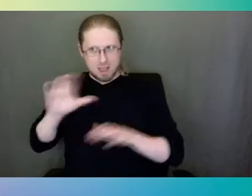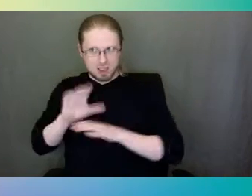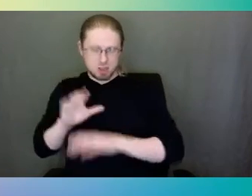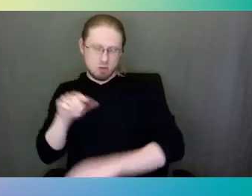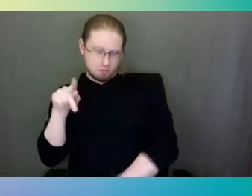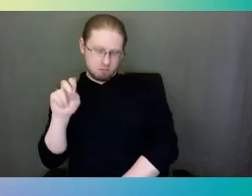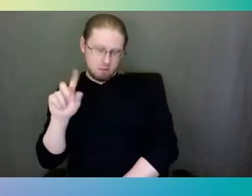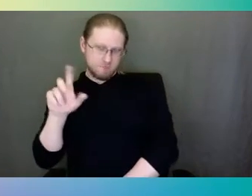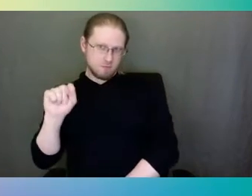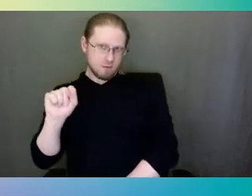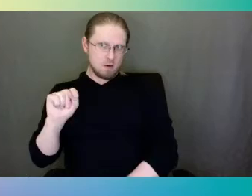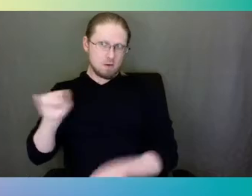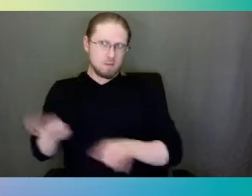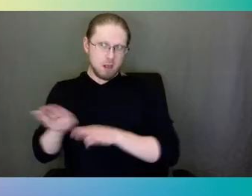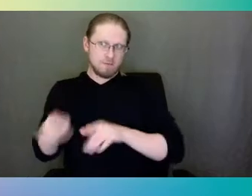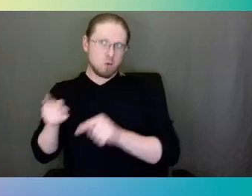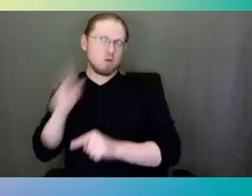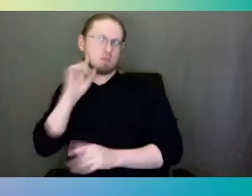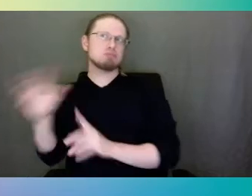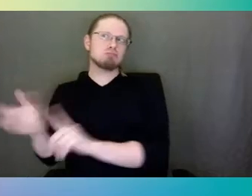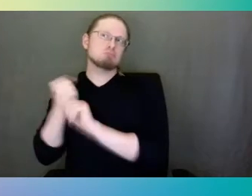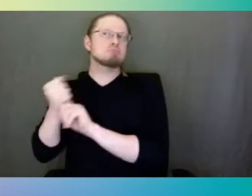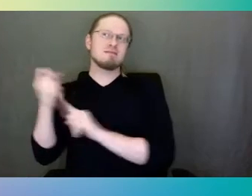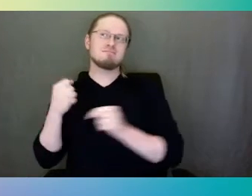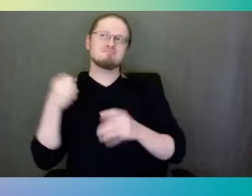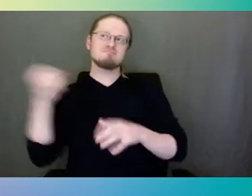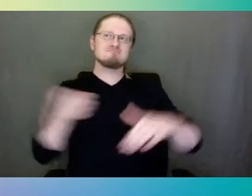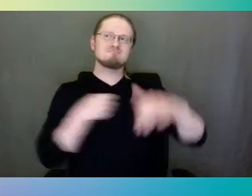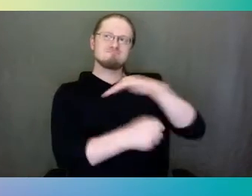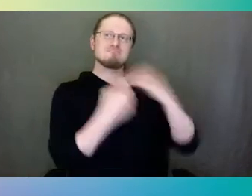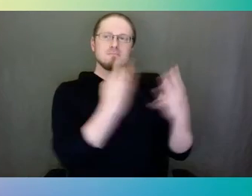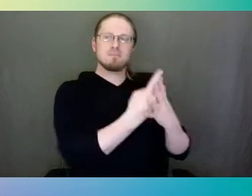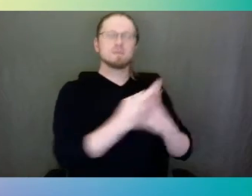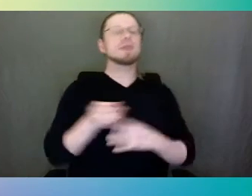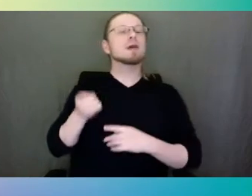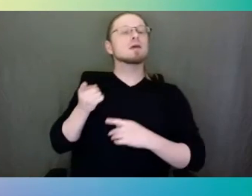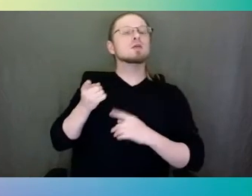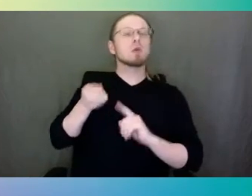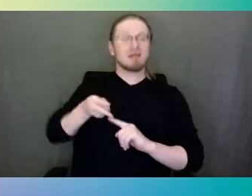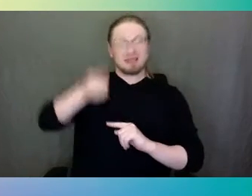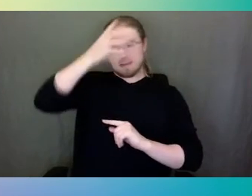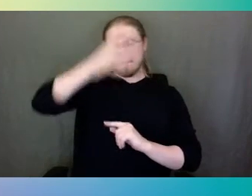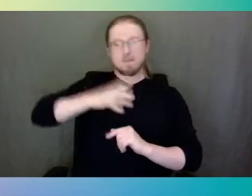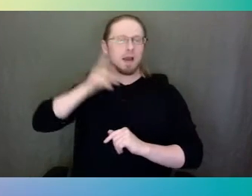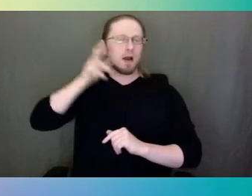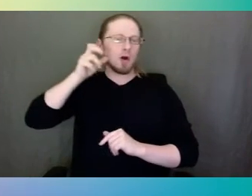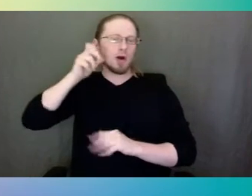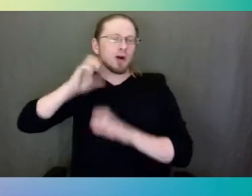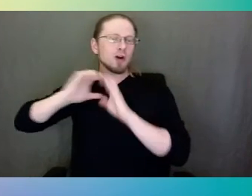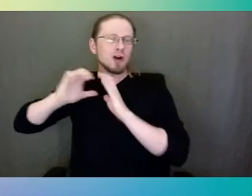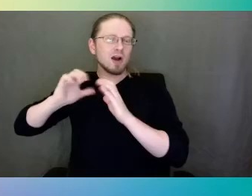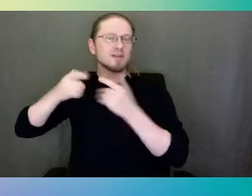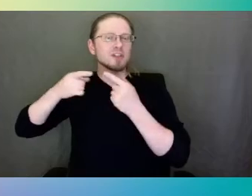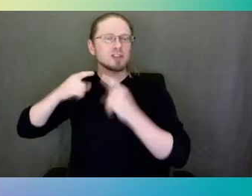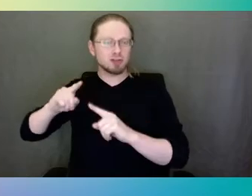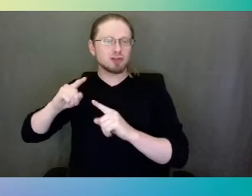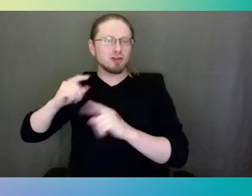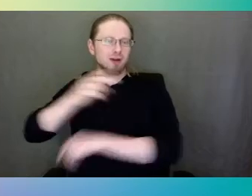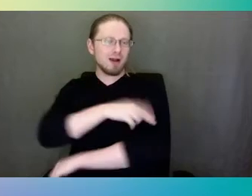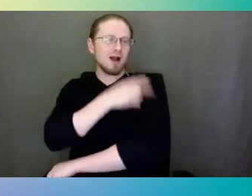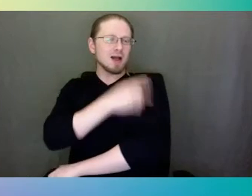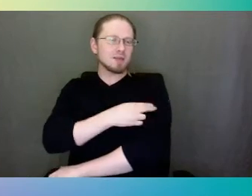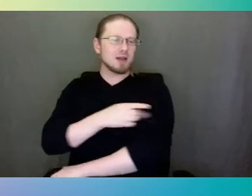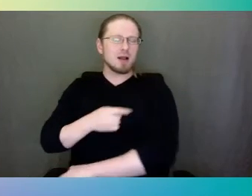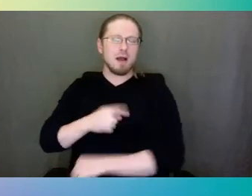Well, he happened to overhear conversations while he was in the hospital about men in town who were